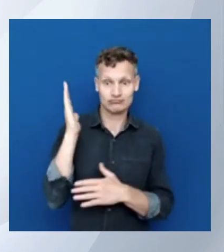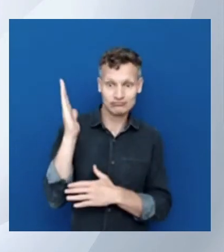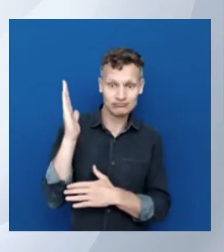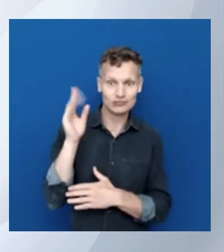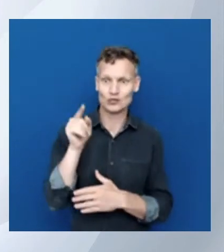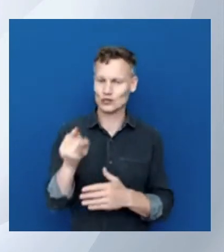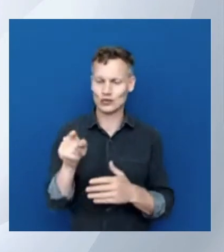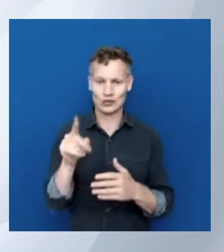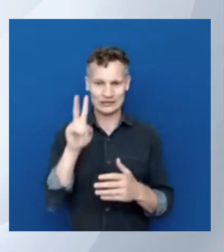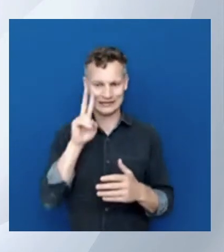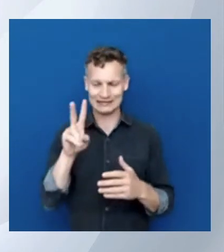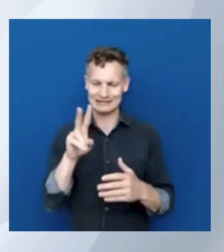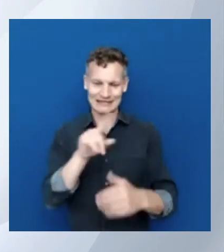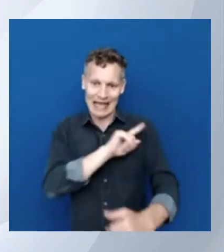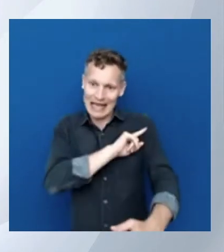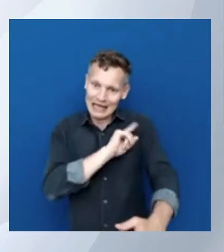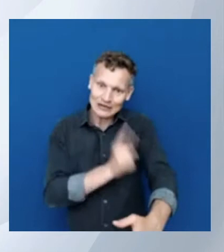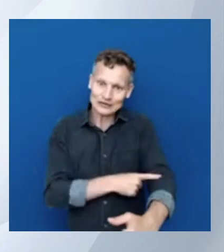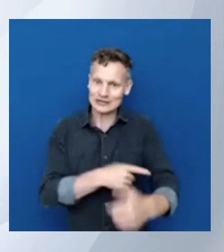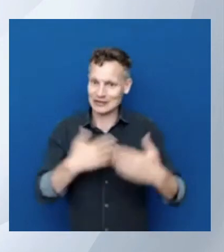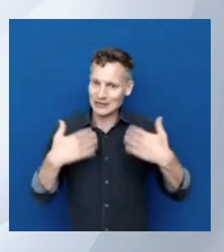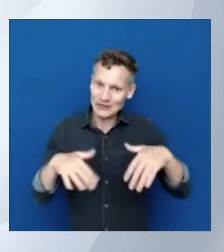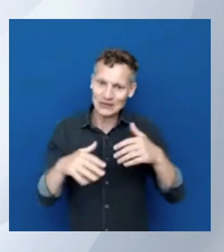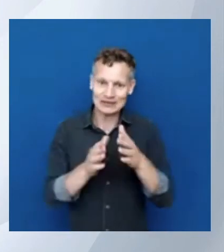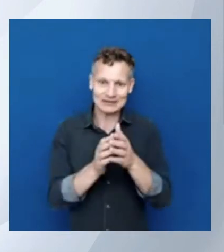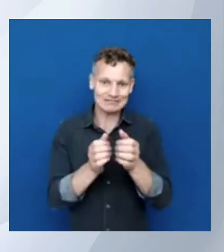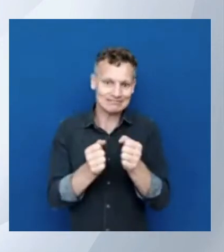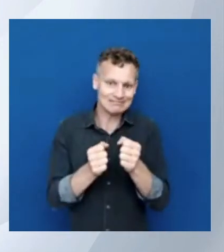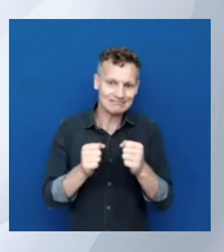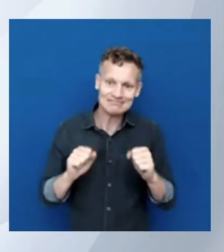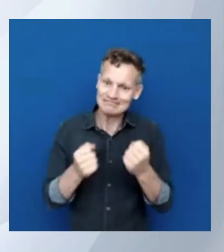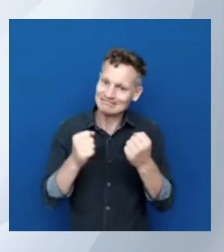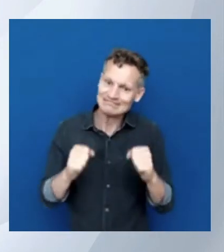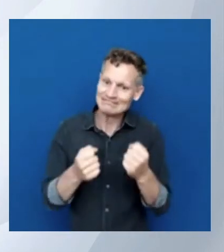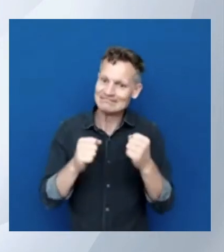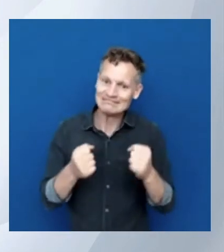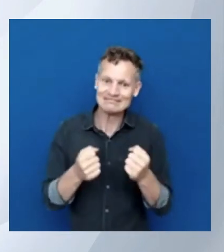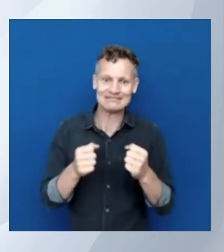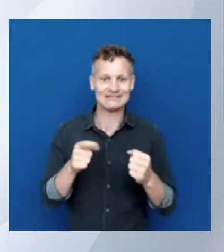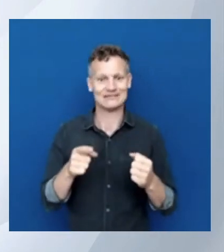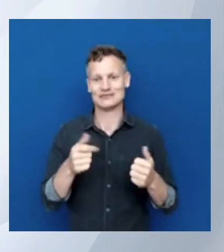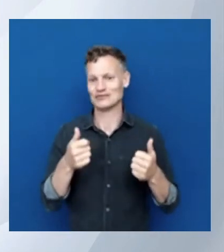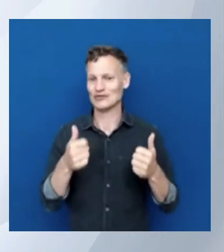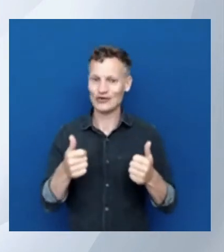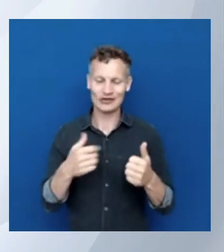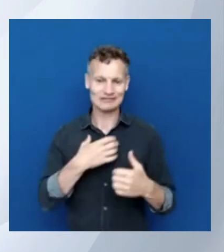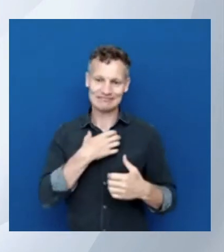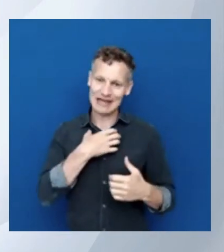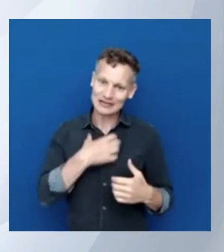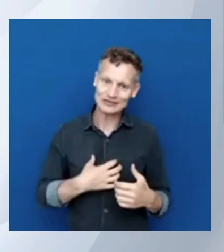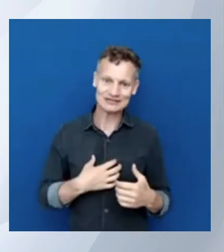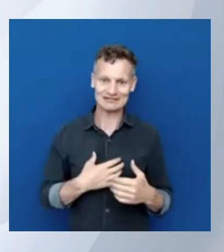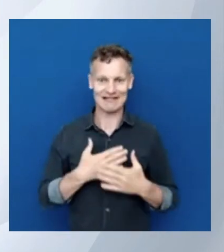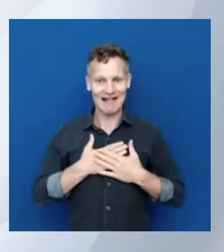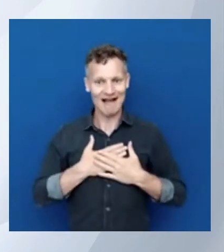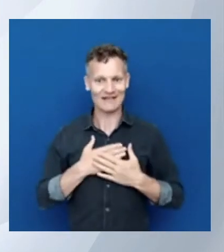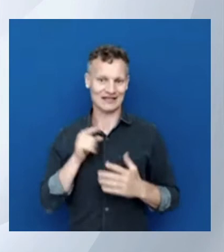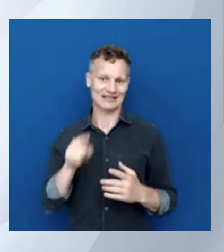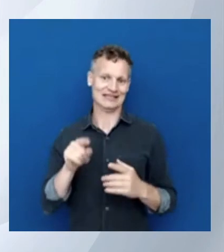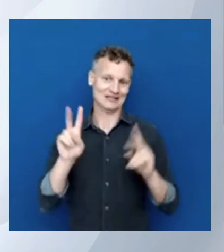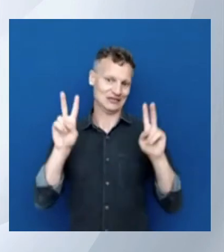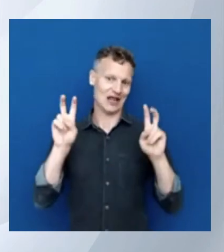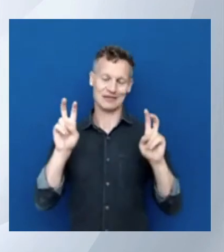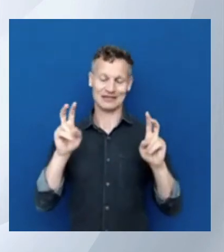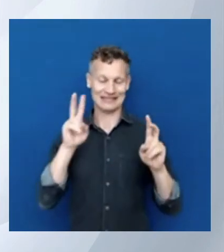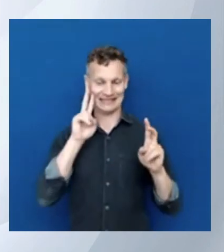enthusiasm. People were mentioning it in the chat. You know, you're really passionate about this topic, and it's really contagious.